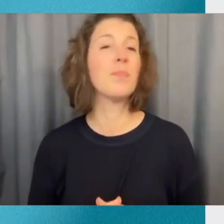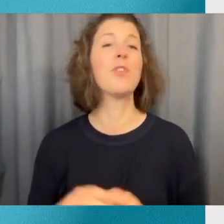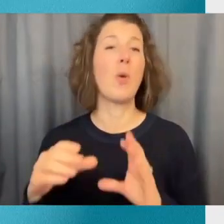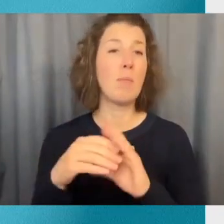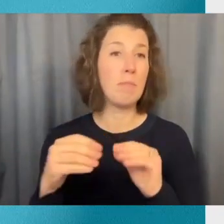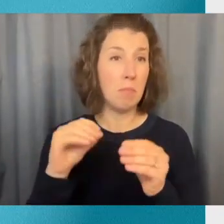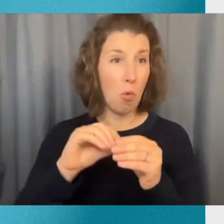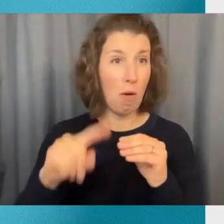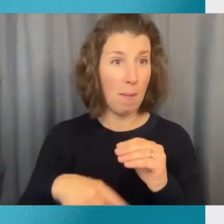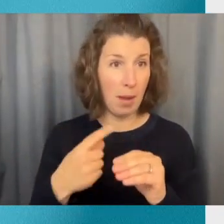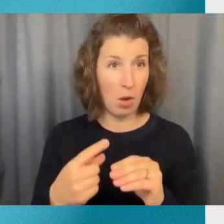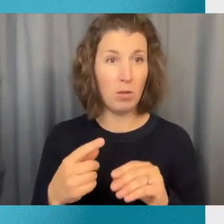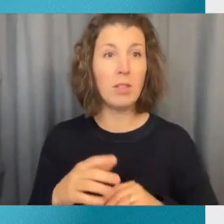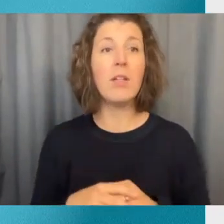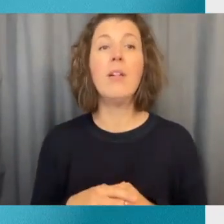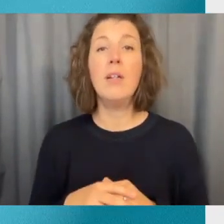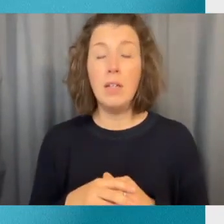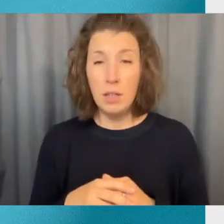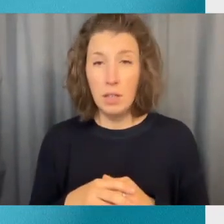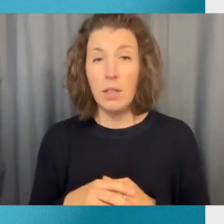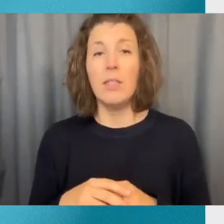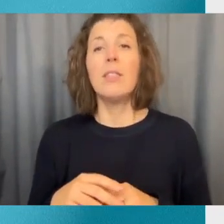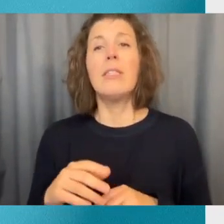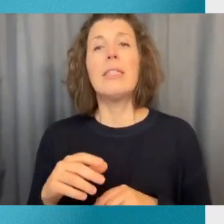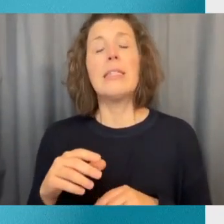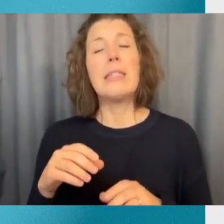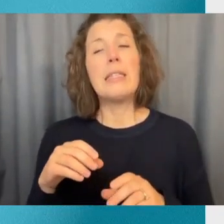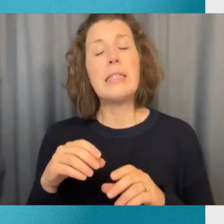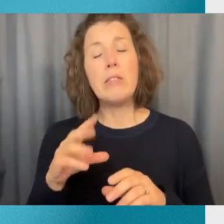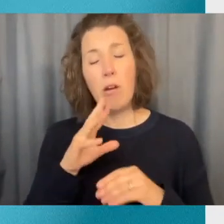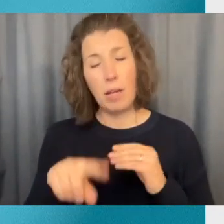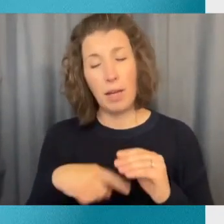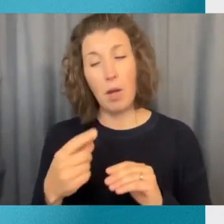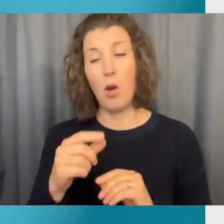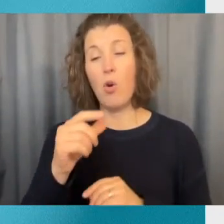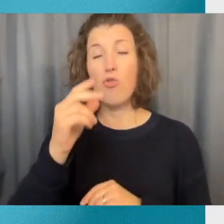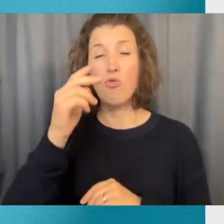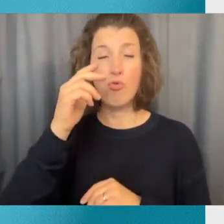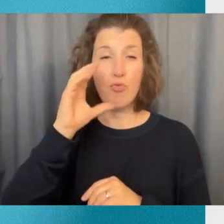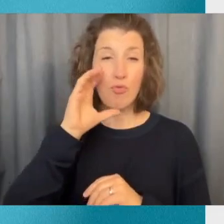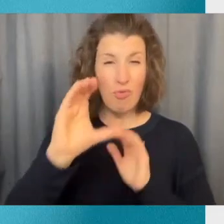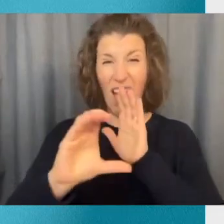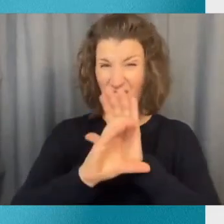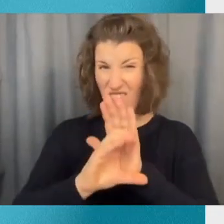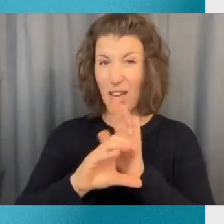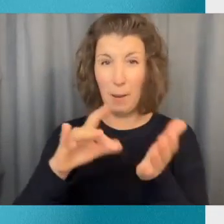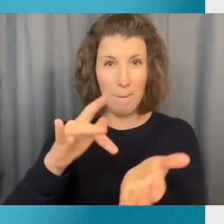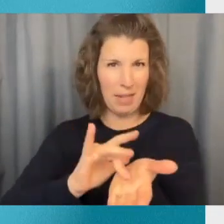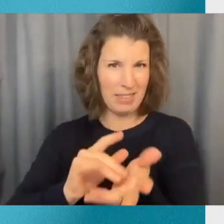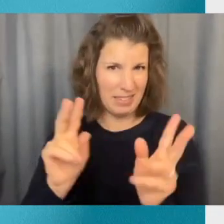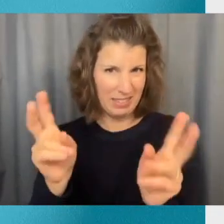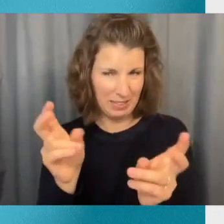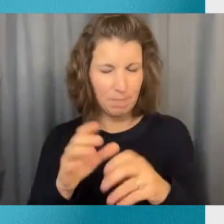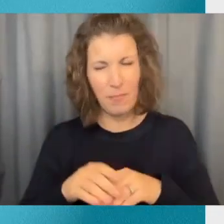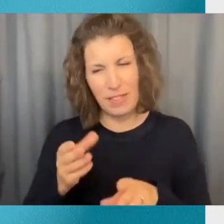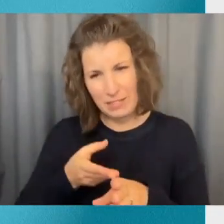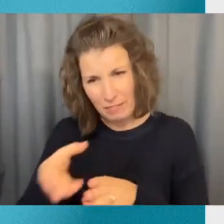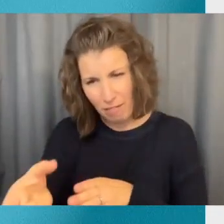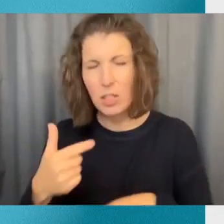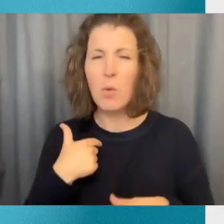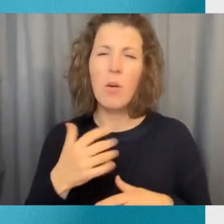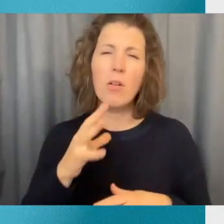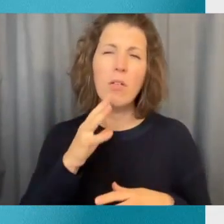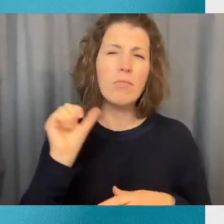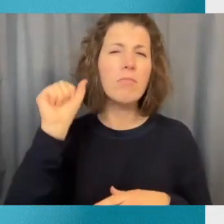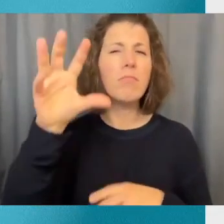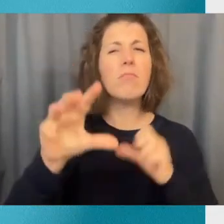one more interactive exercise in a minute, but in talking about graphic medicine in this field, I wanted to throw out enough stuff that I think resonates with